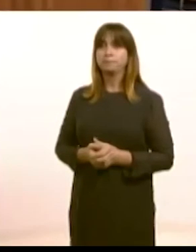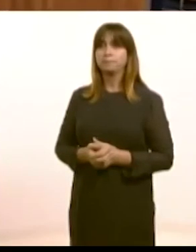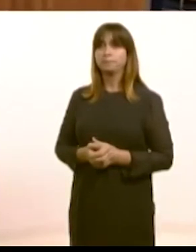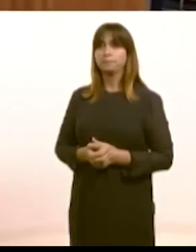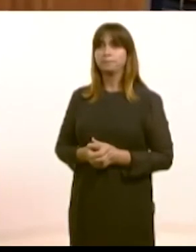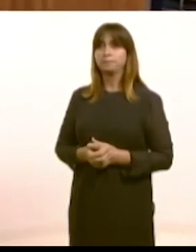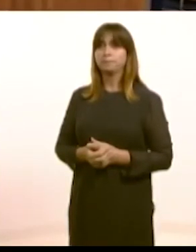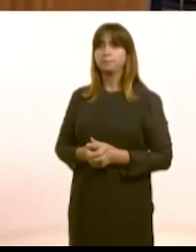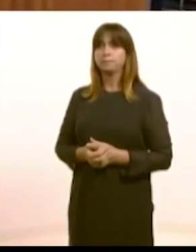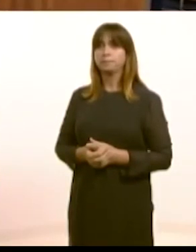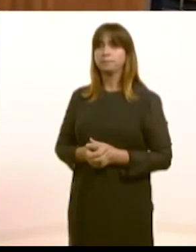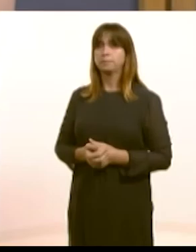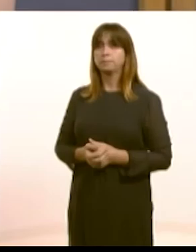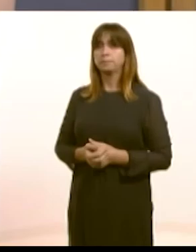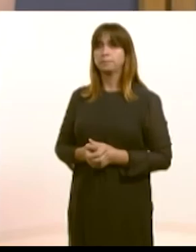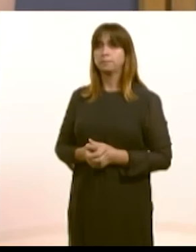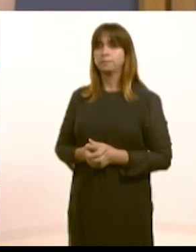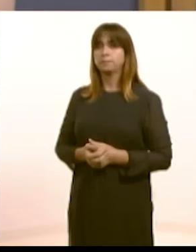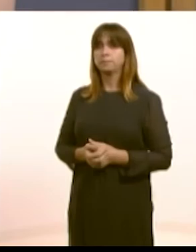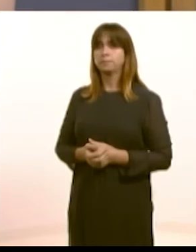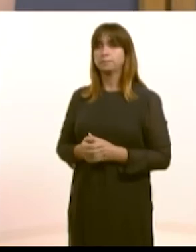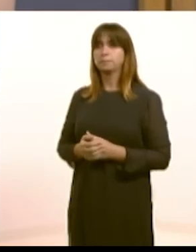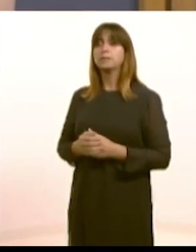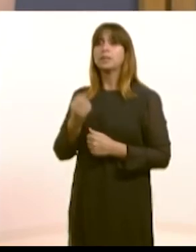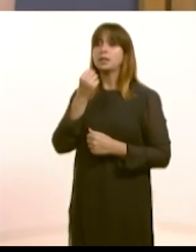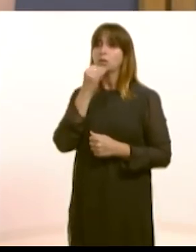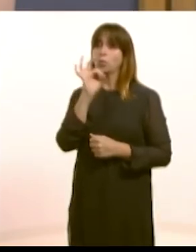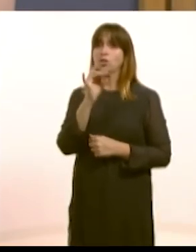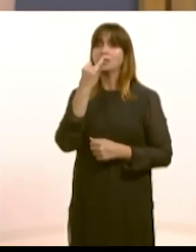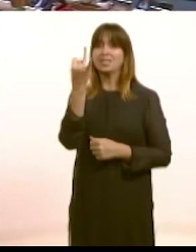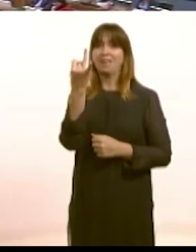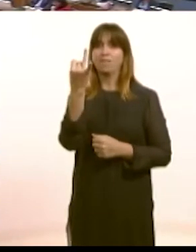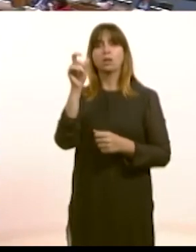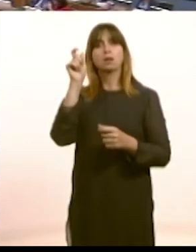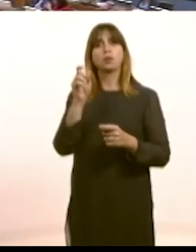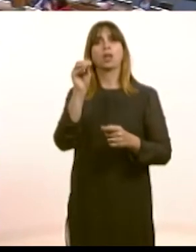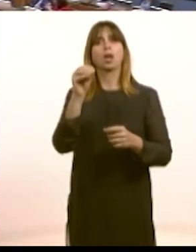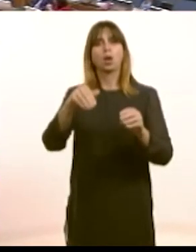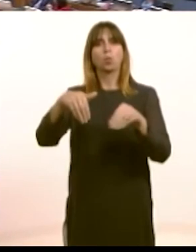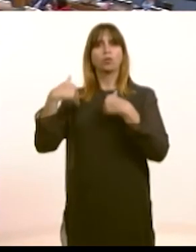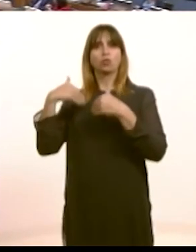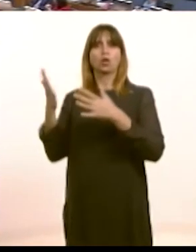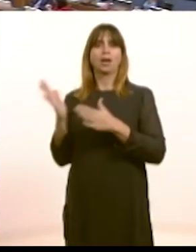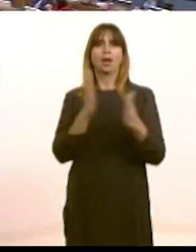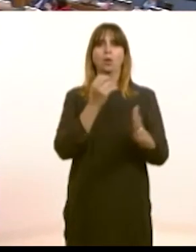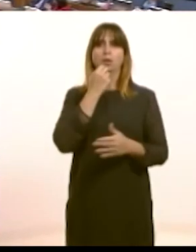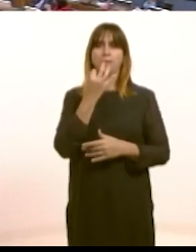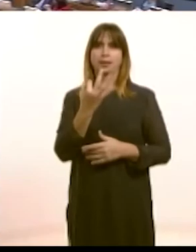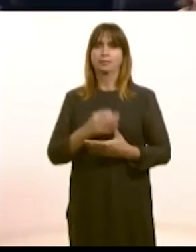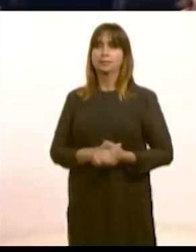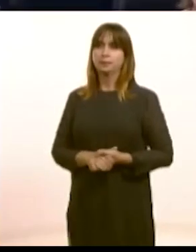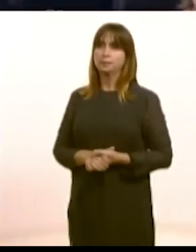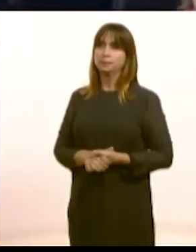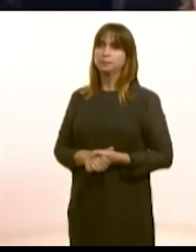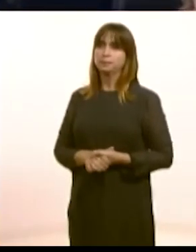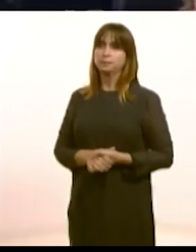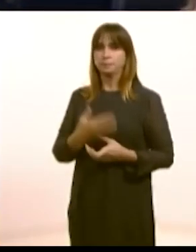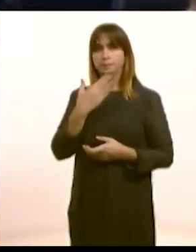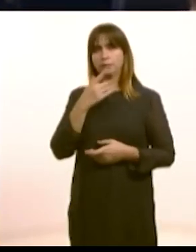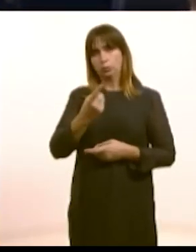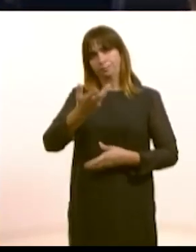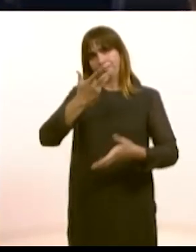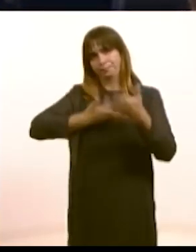Tynwyd question 7. Question 7 was withdrawn by the member, so question 8, Clyd Griffith. Thank you, Llywydd. Will the First Minister make a statement